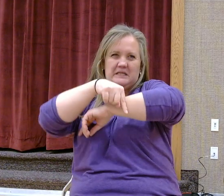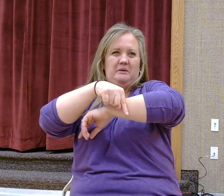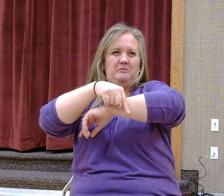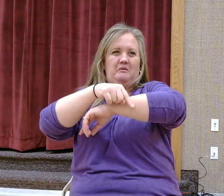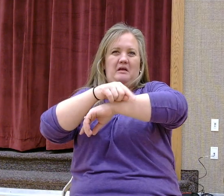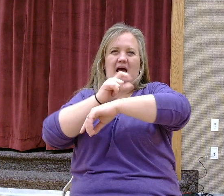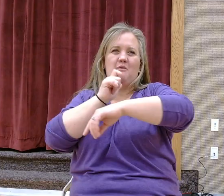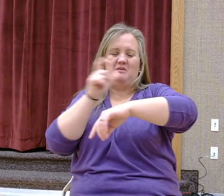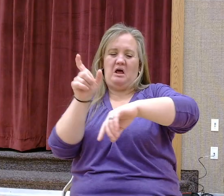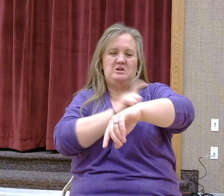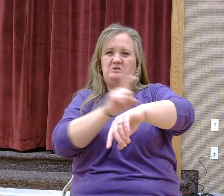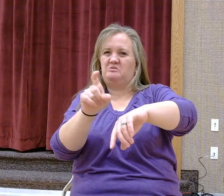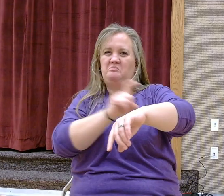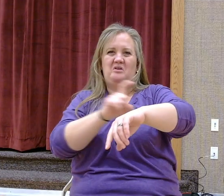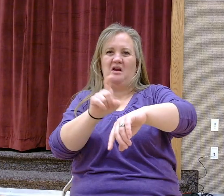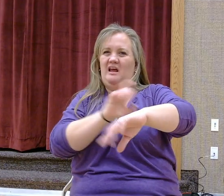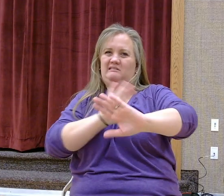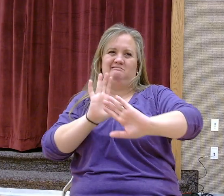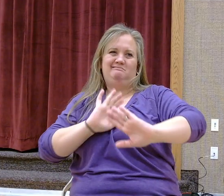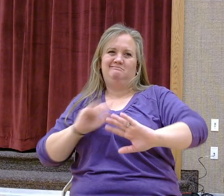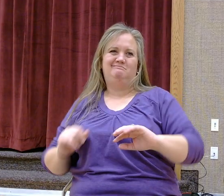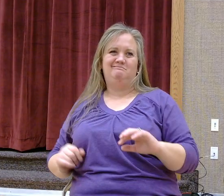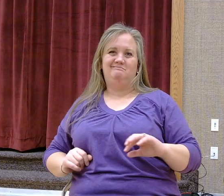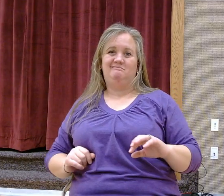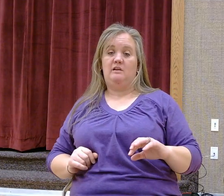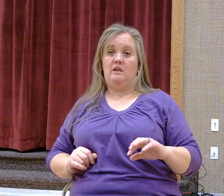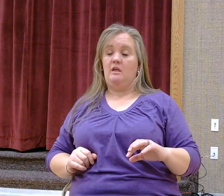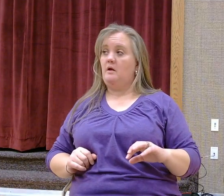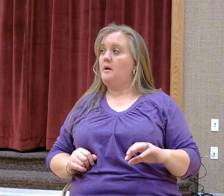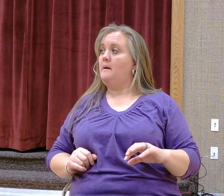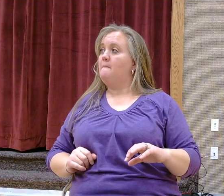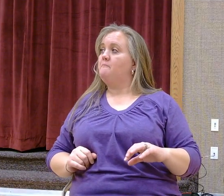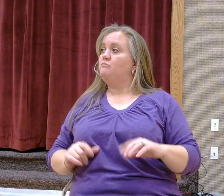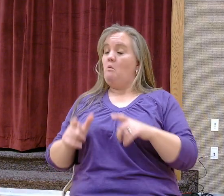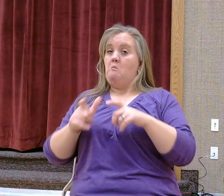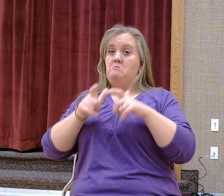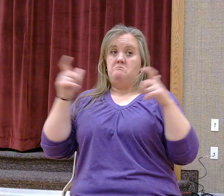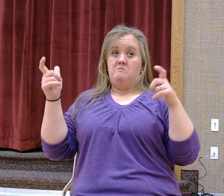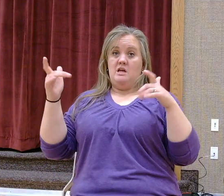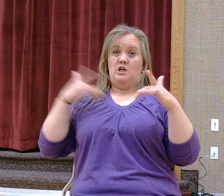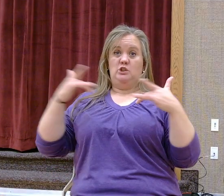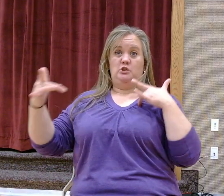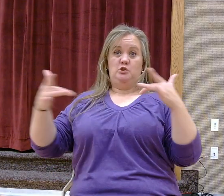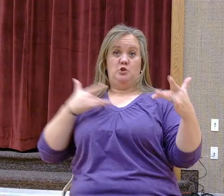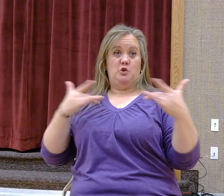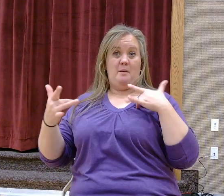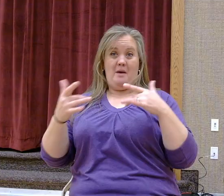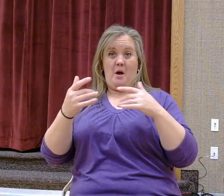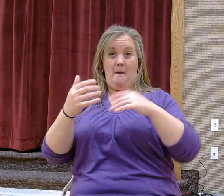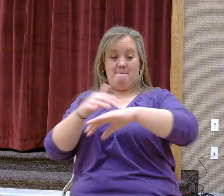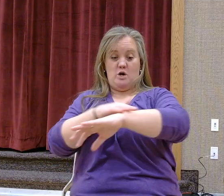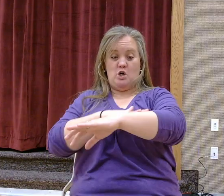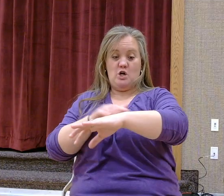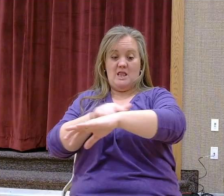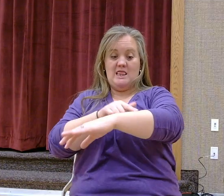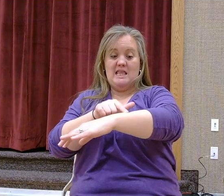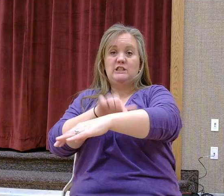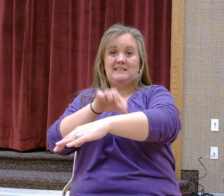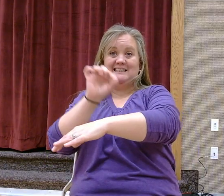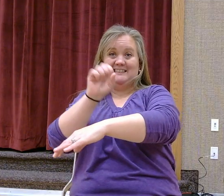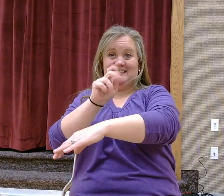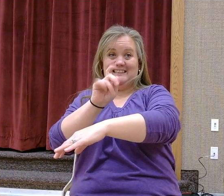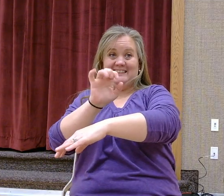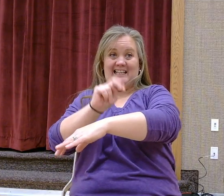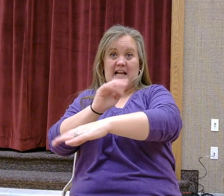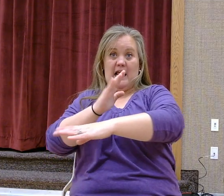I wouldn't spray anything on it right away. Again, the whole concern about burns is, right, your skin is your barrier for infection. Your